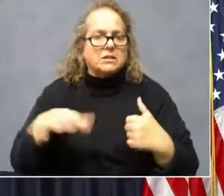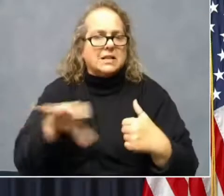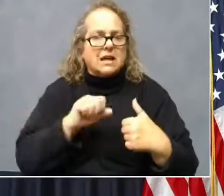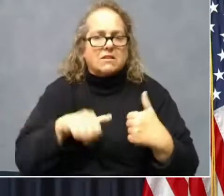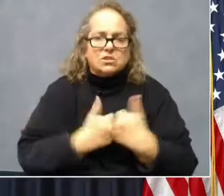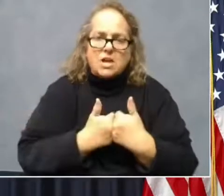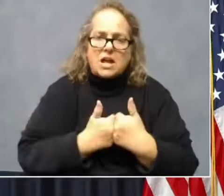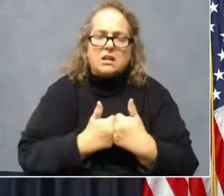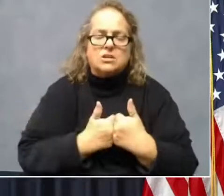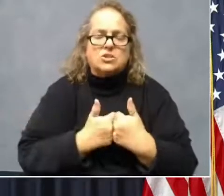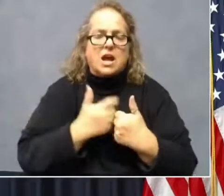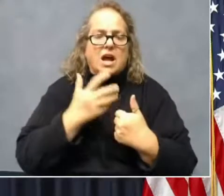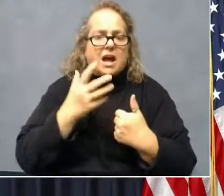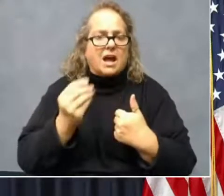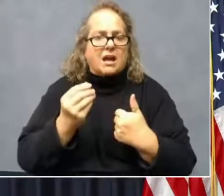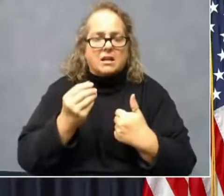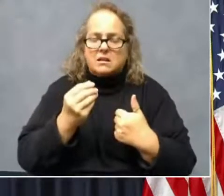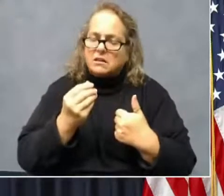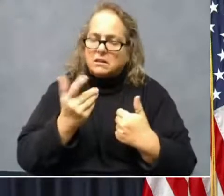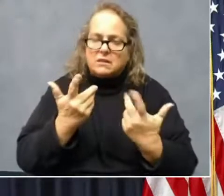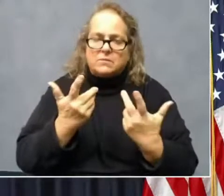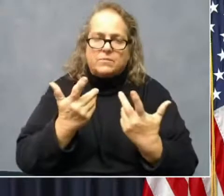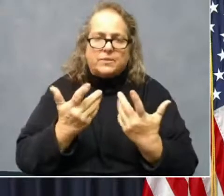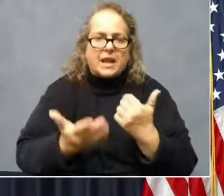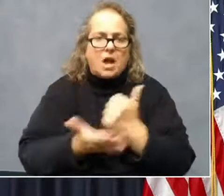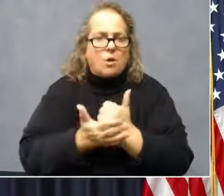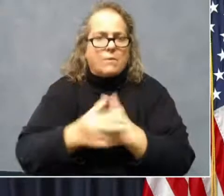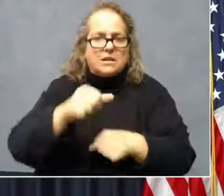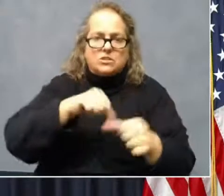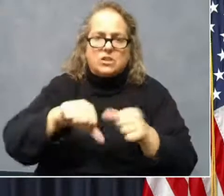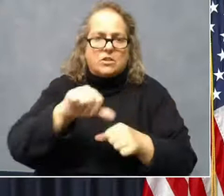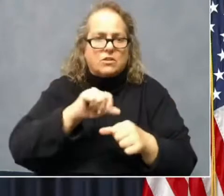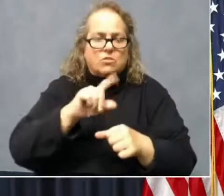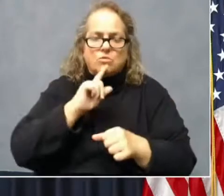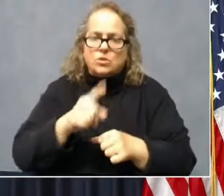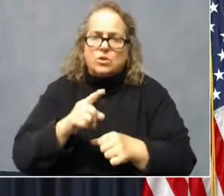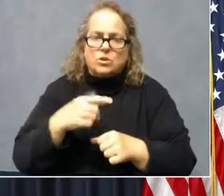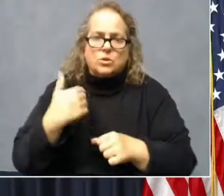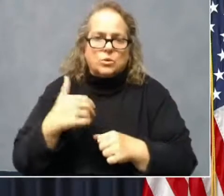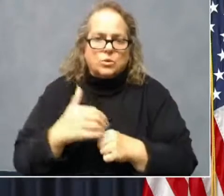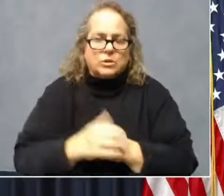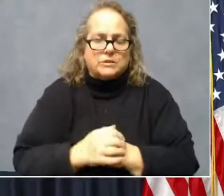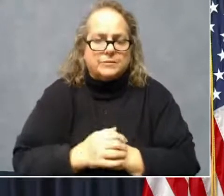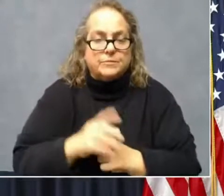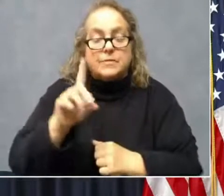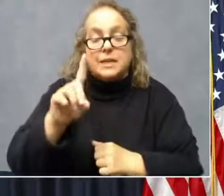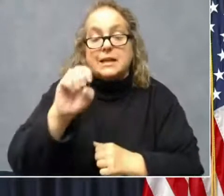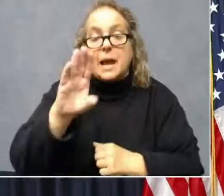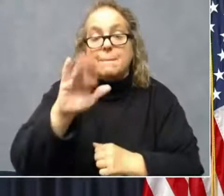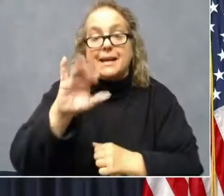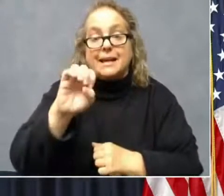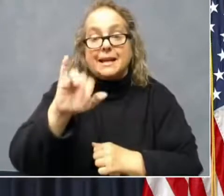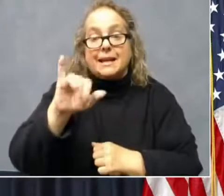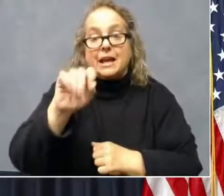all the old norms, and it's a real credit to them. Debbie Yetter from the Courier-Journal.